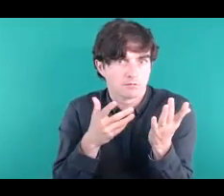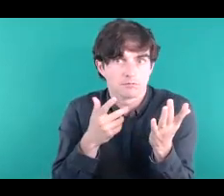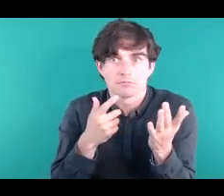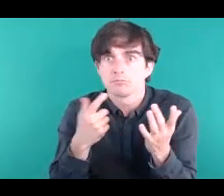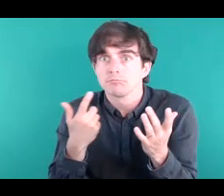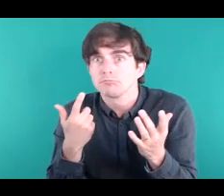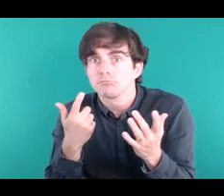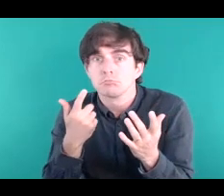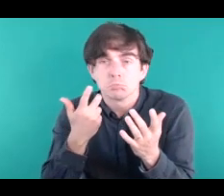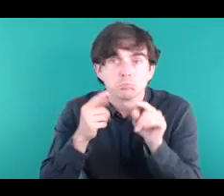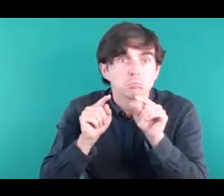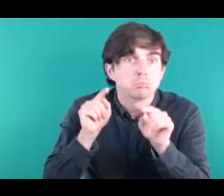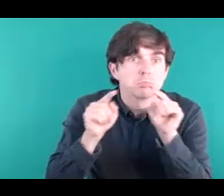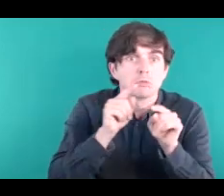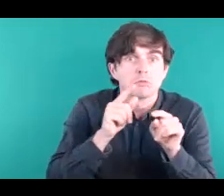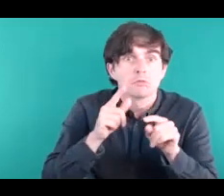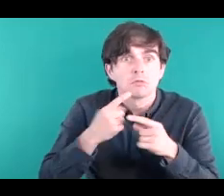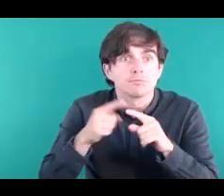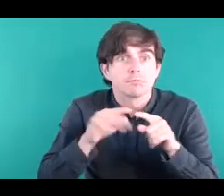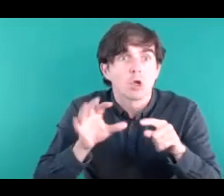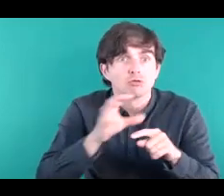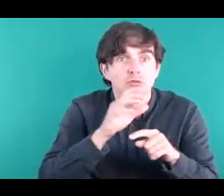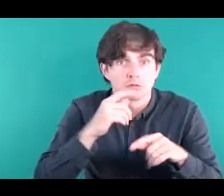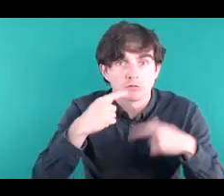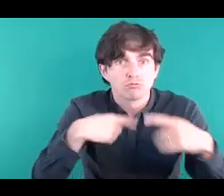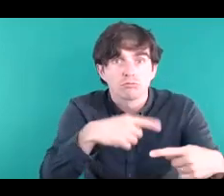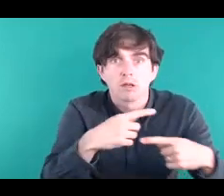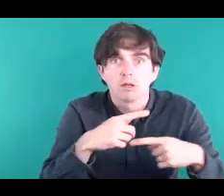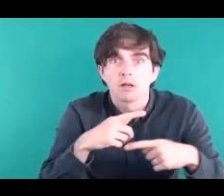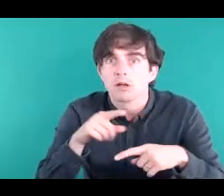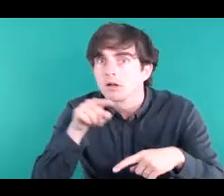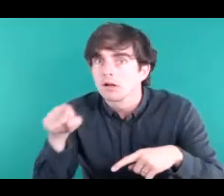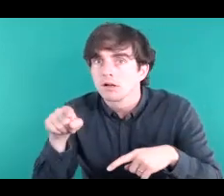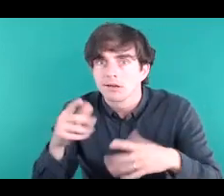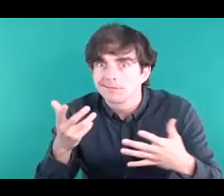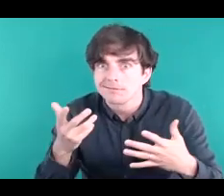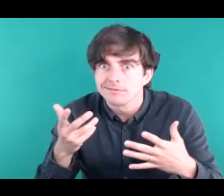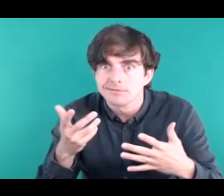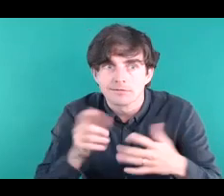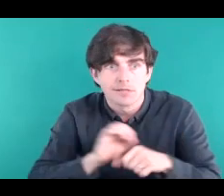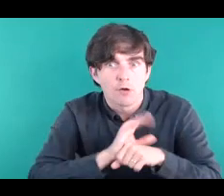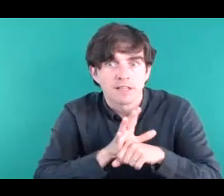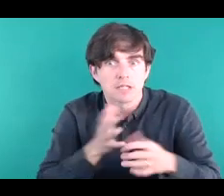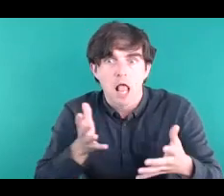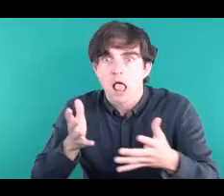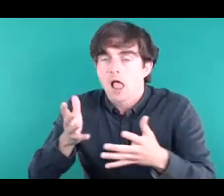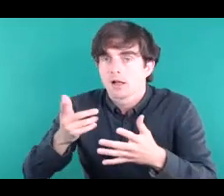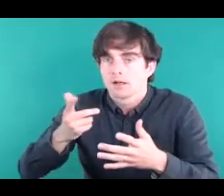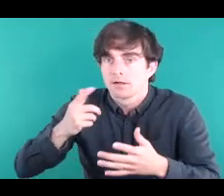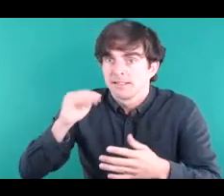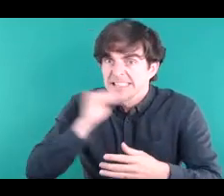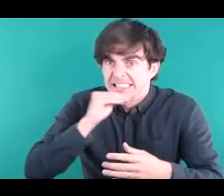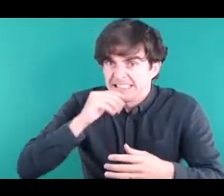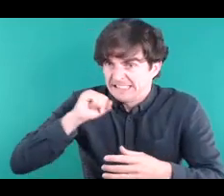We know that a lot of people are out there collecting data to create these registries, general registries